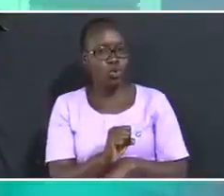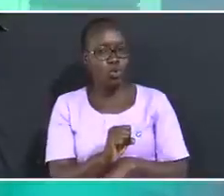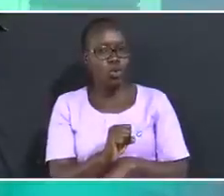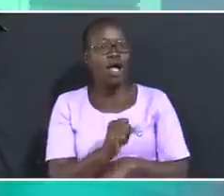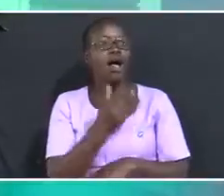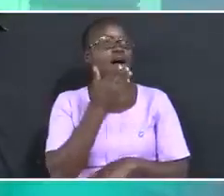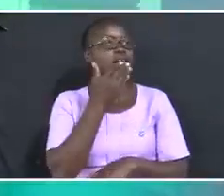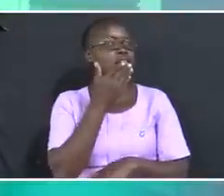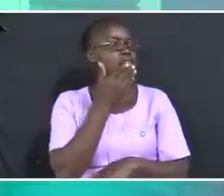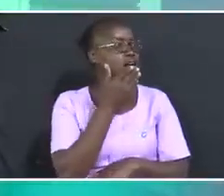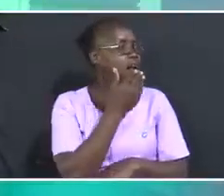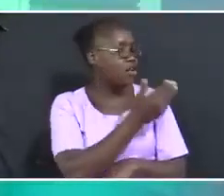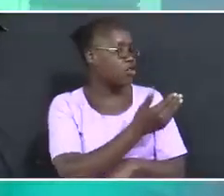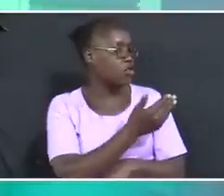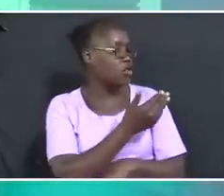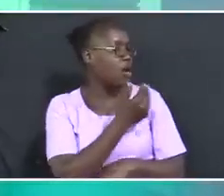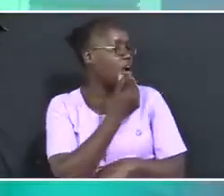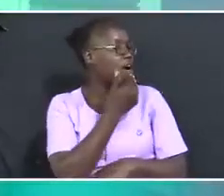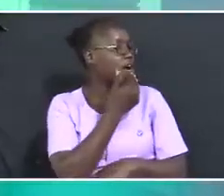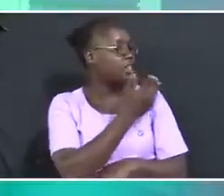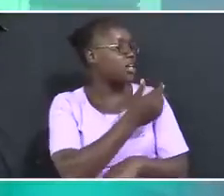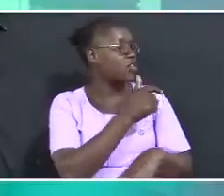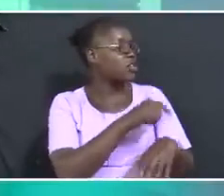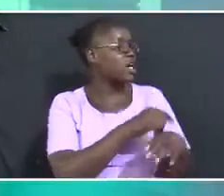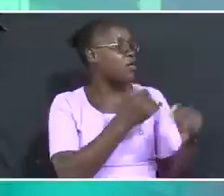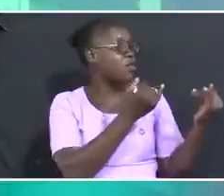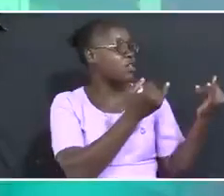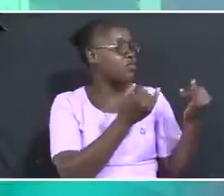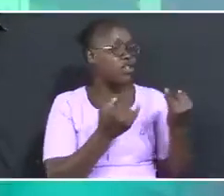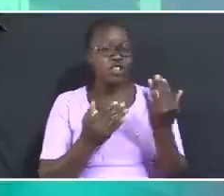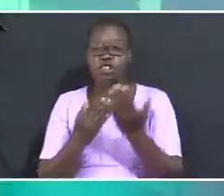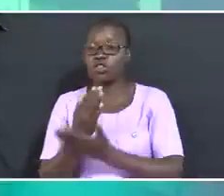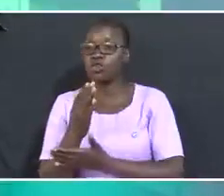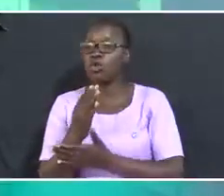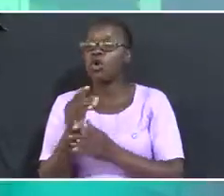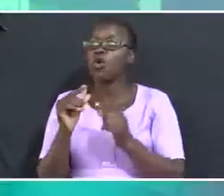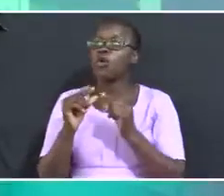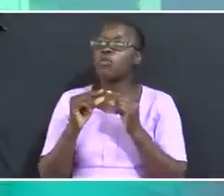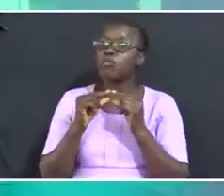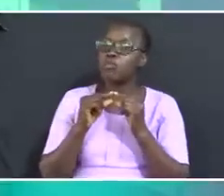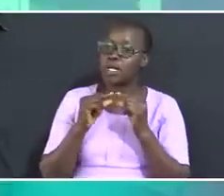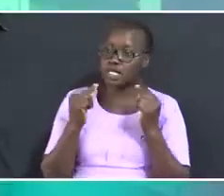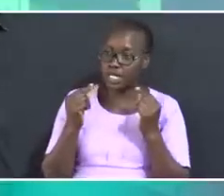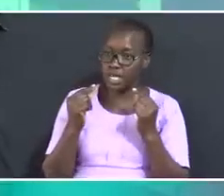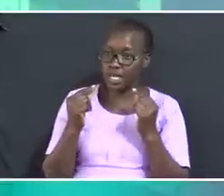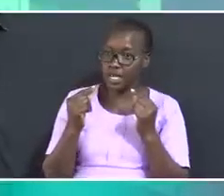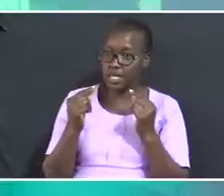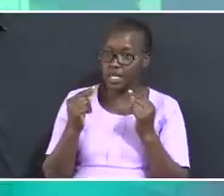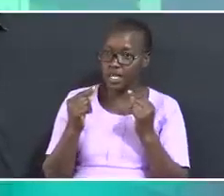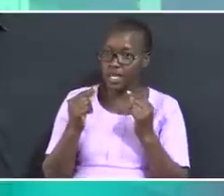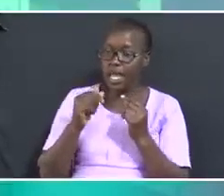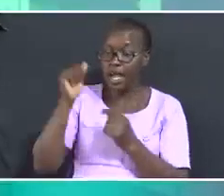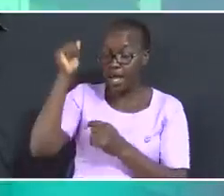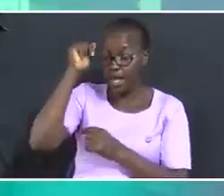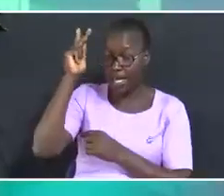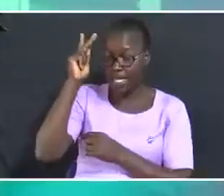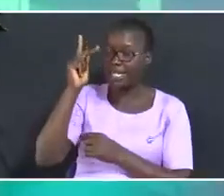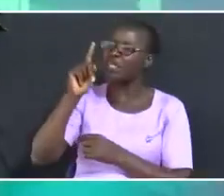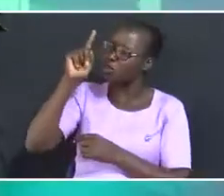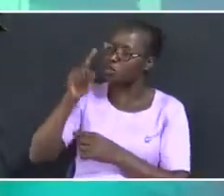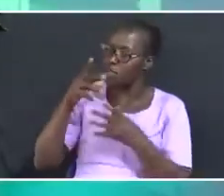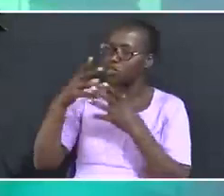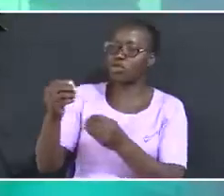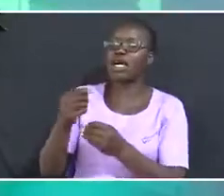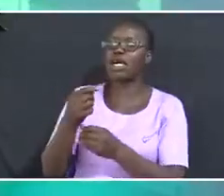you that when I was invited through Pastor Unchana, he told me he must go